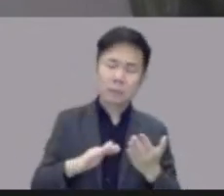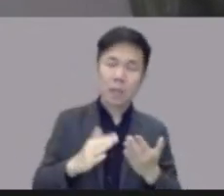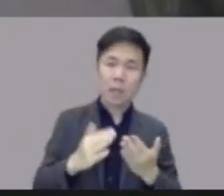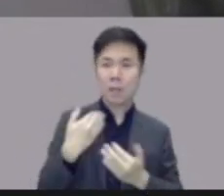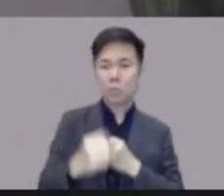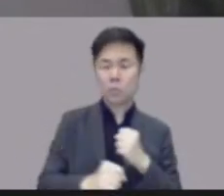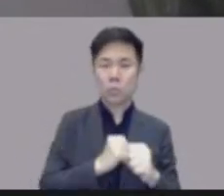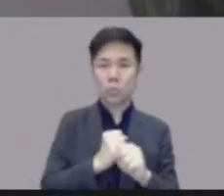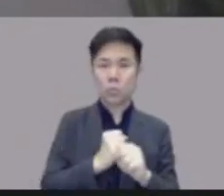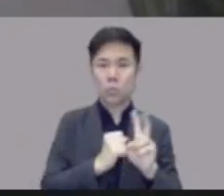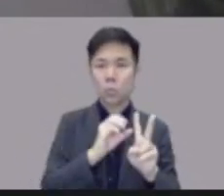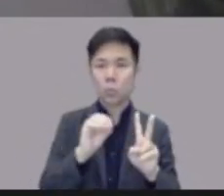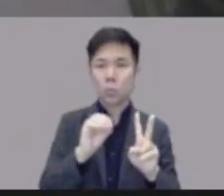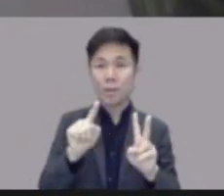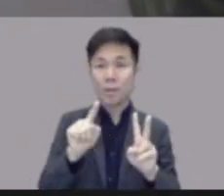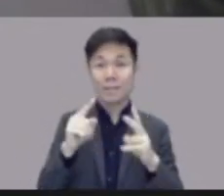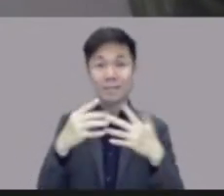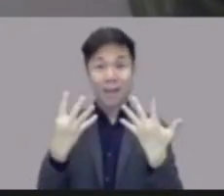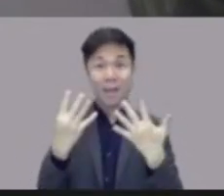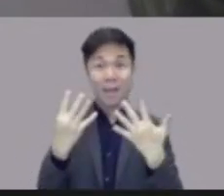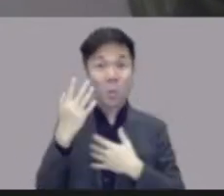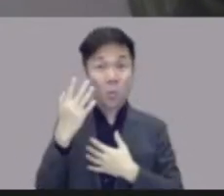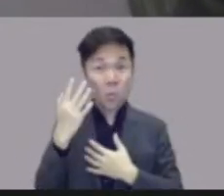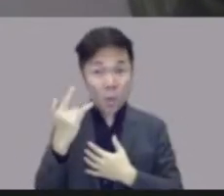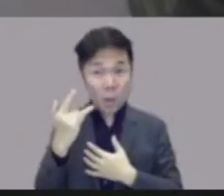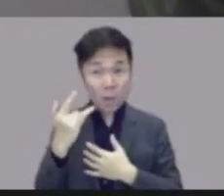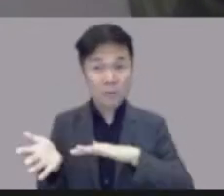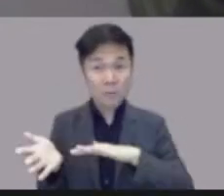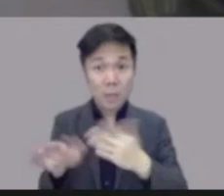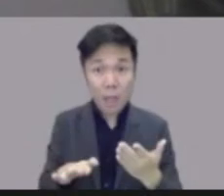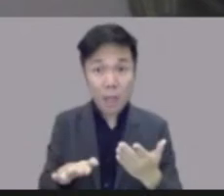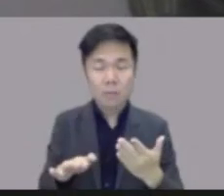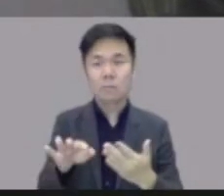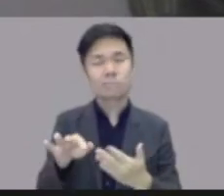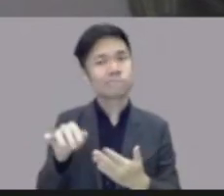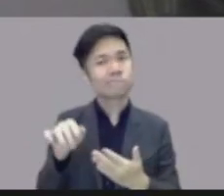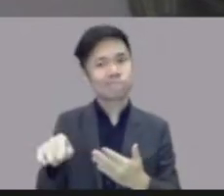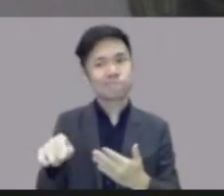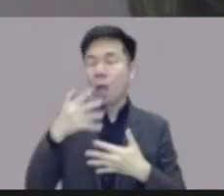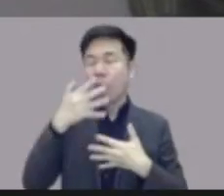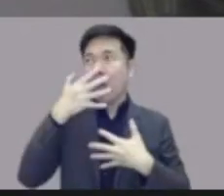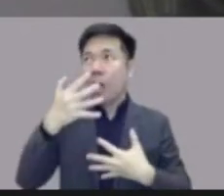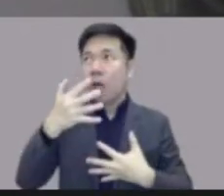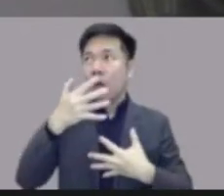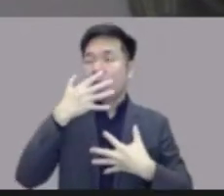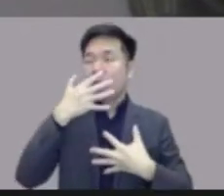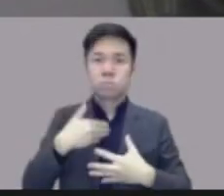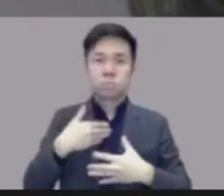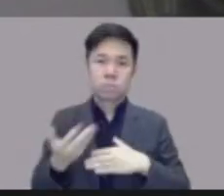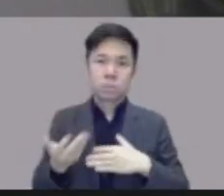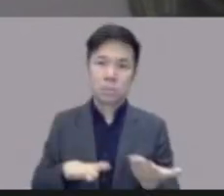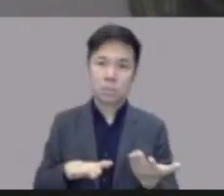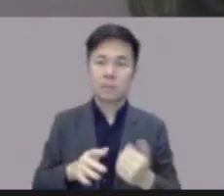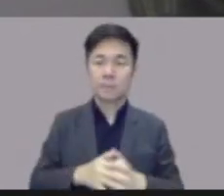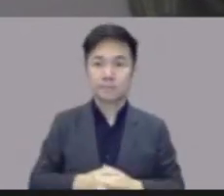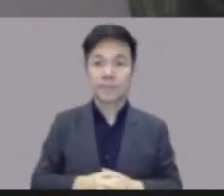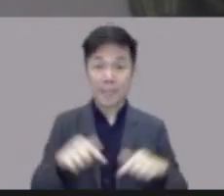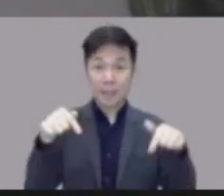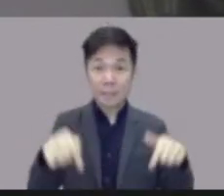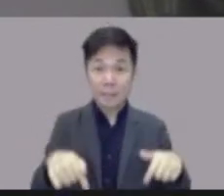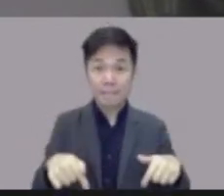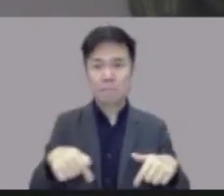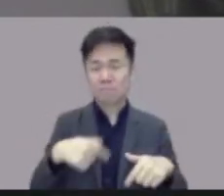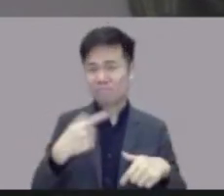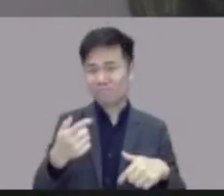pollution Thailand adopts National air quality standards that are weaker than the boho recommended guidelines